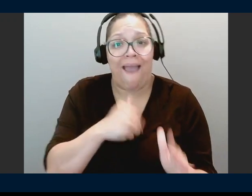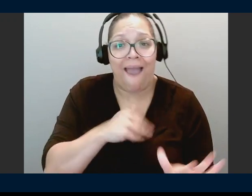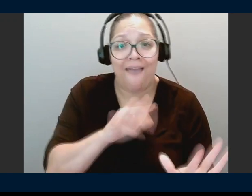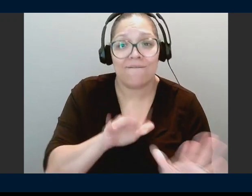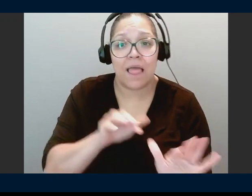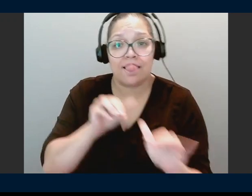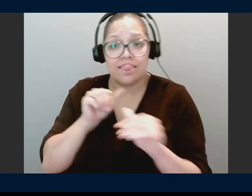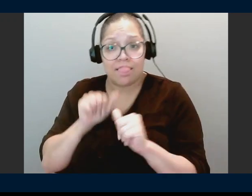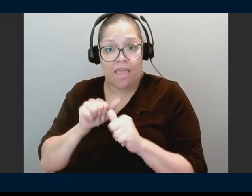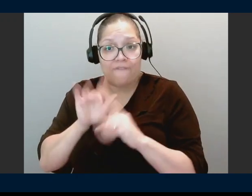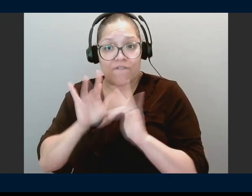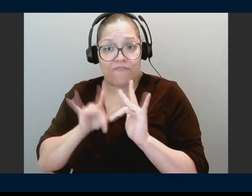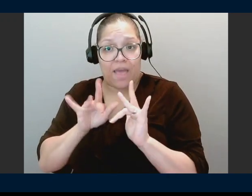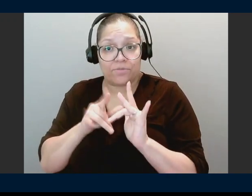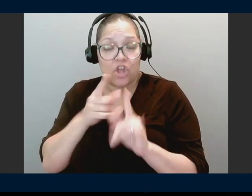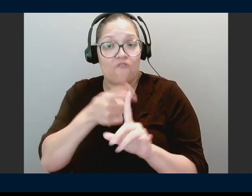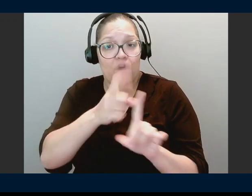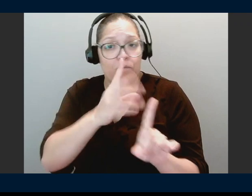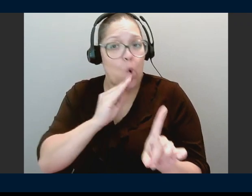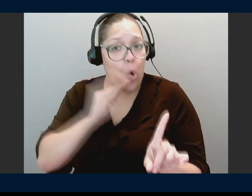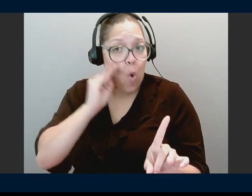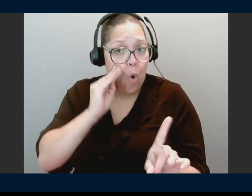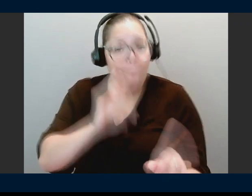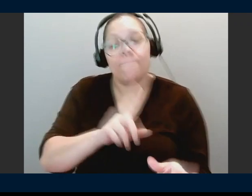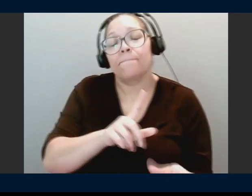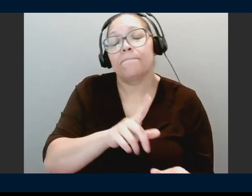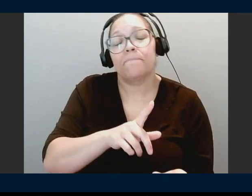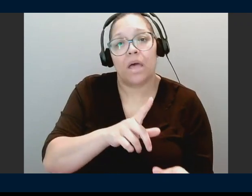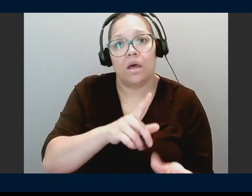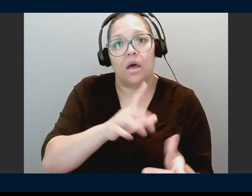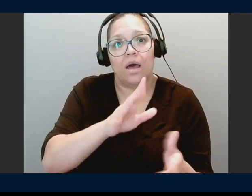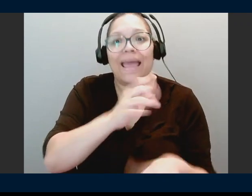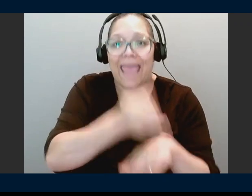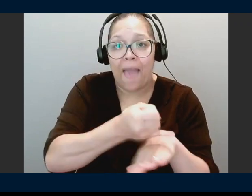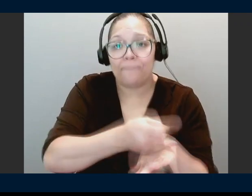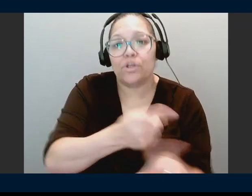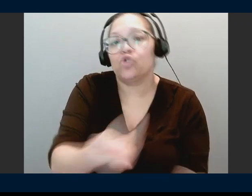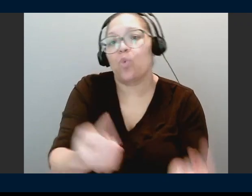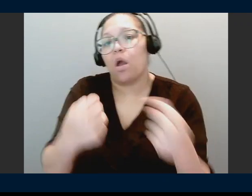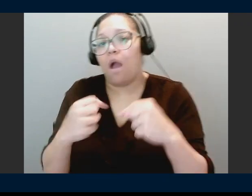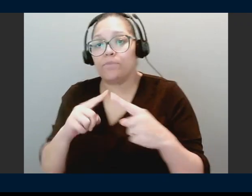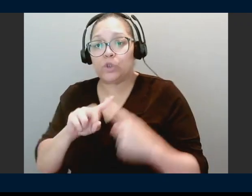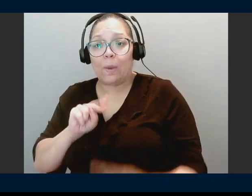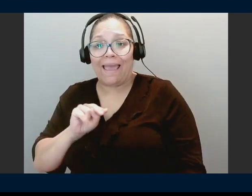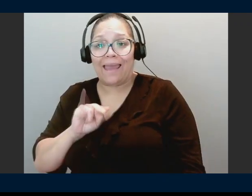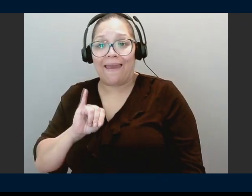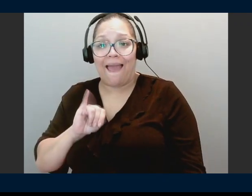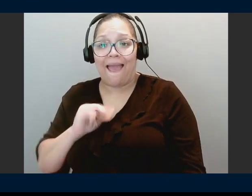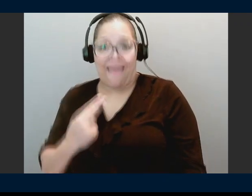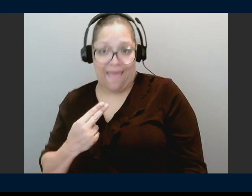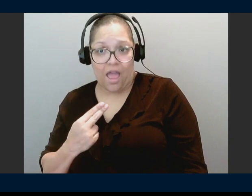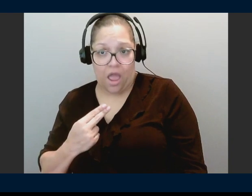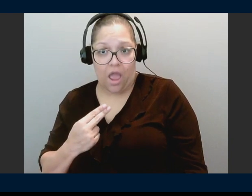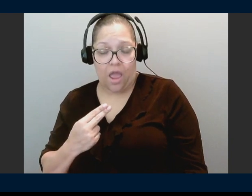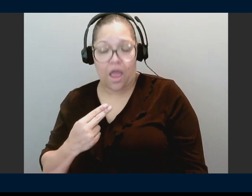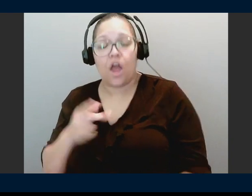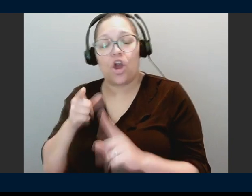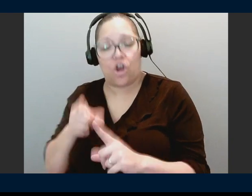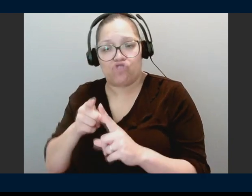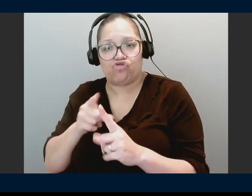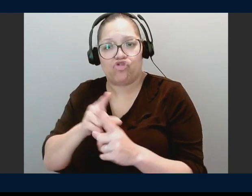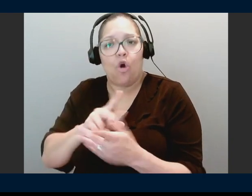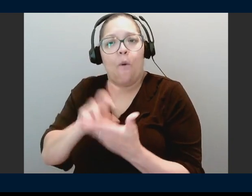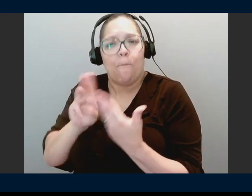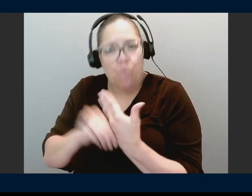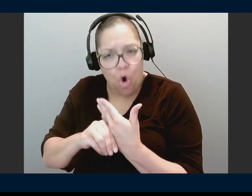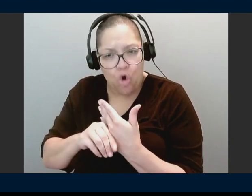medical institution, come to do the PhD via the NIH Oxford-Cambridge Scholars Program, 4-year program,